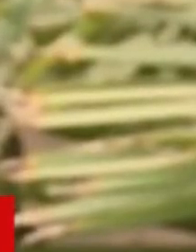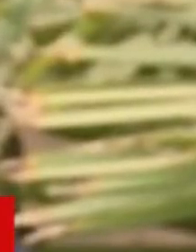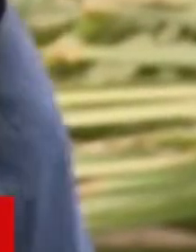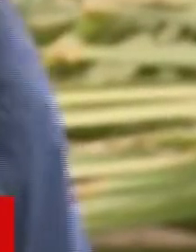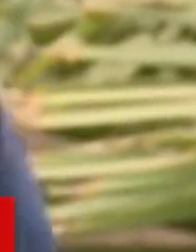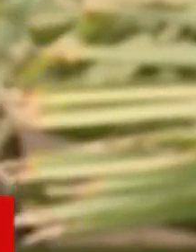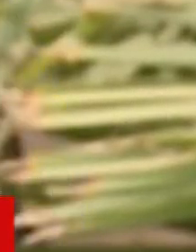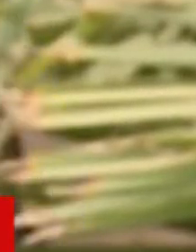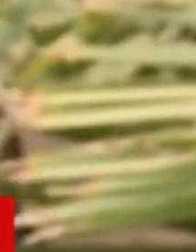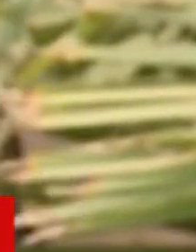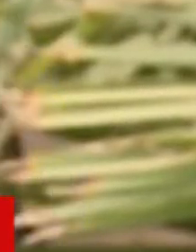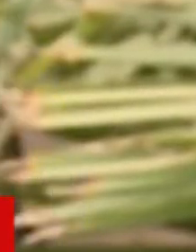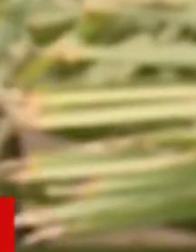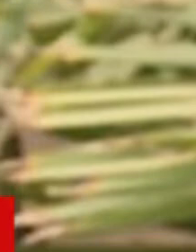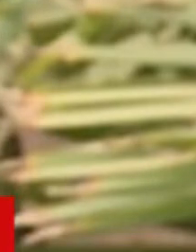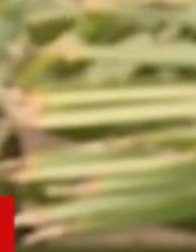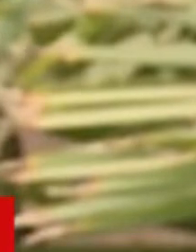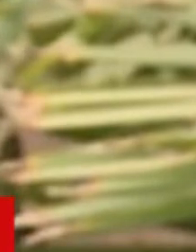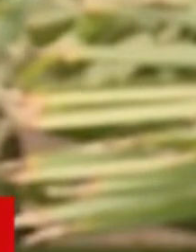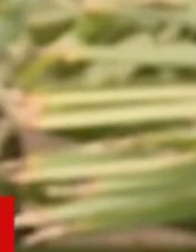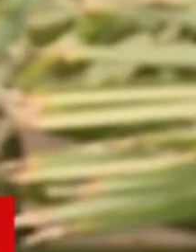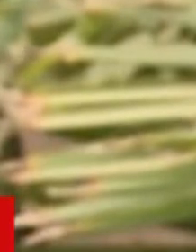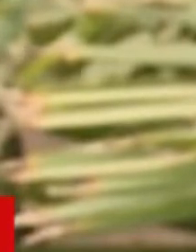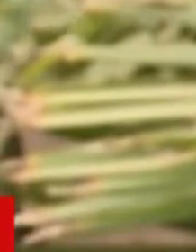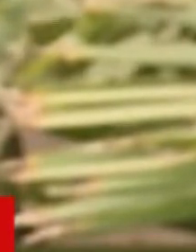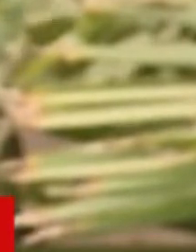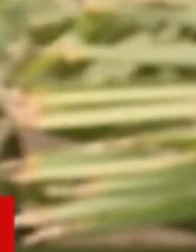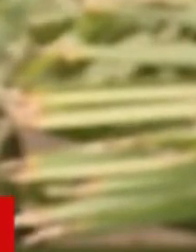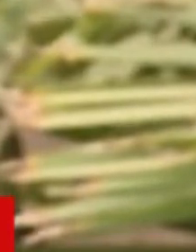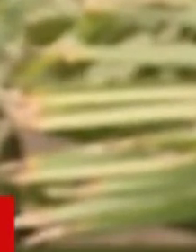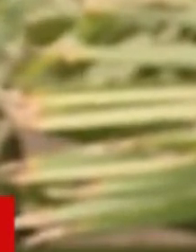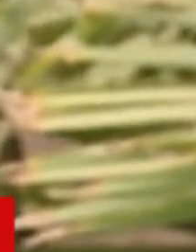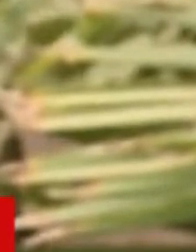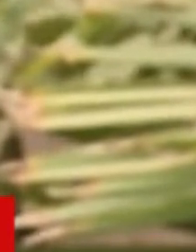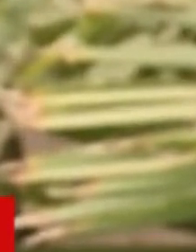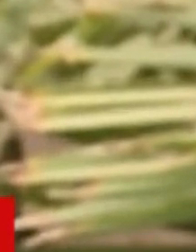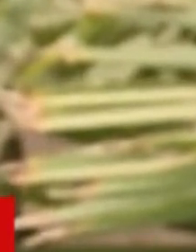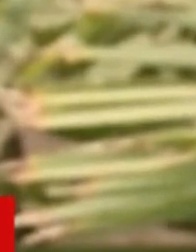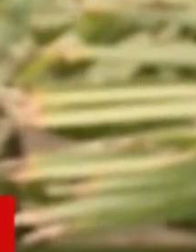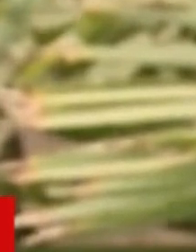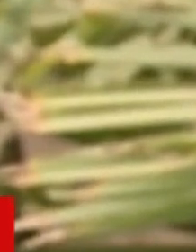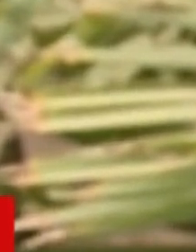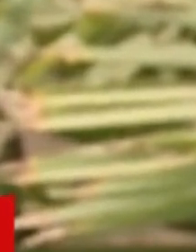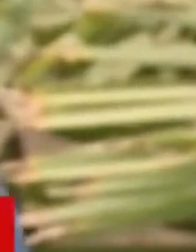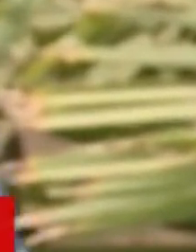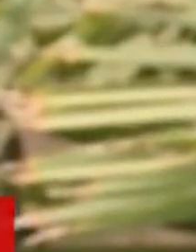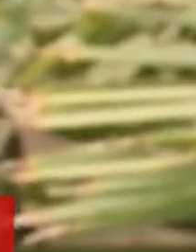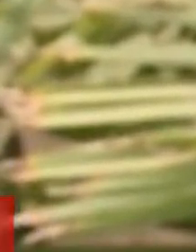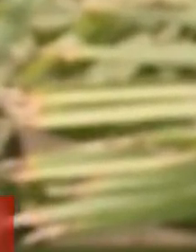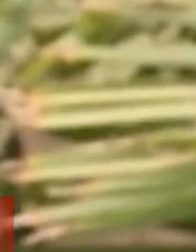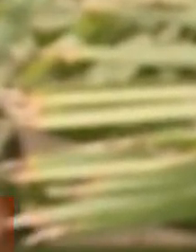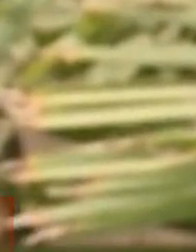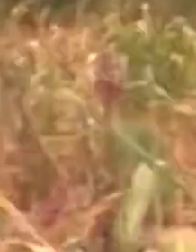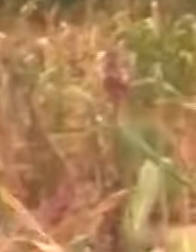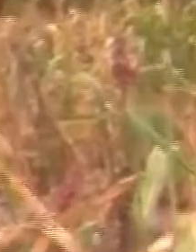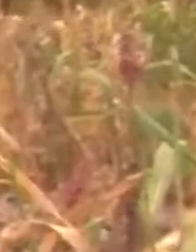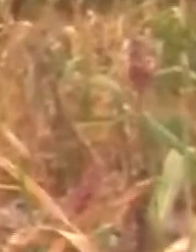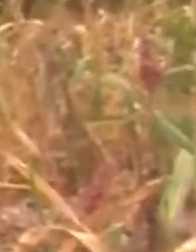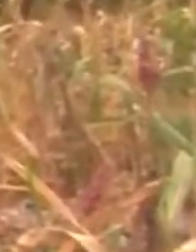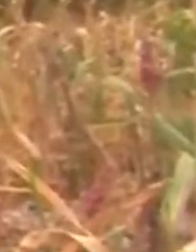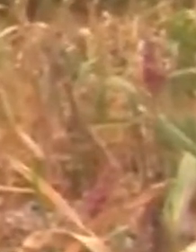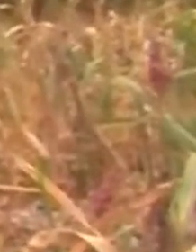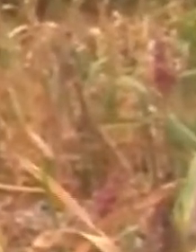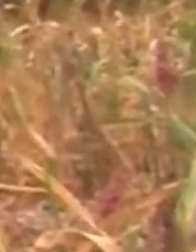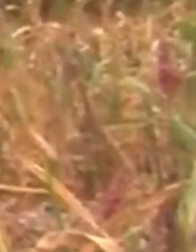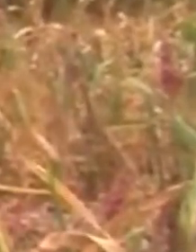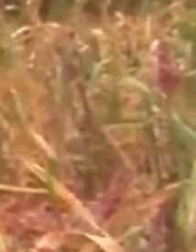We're going to add more health workers so that they can go and support our health workers who are doing a fantastic job. Farmers